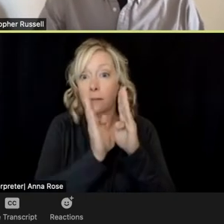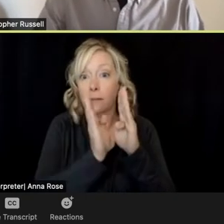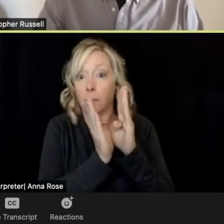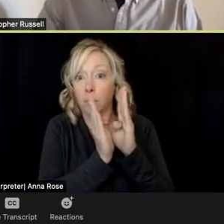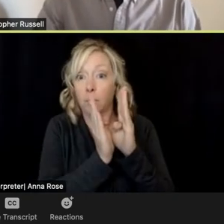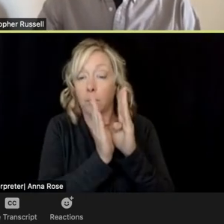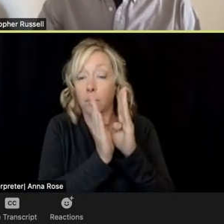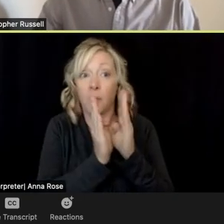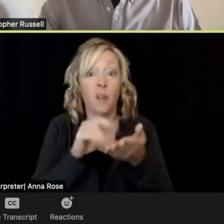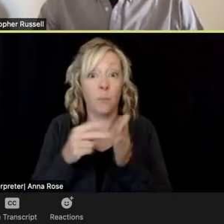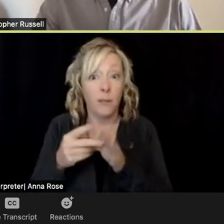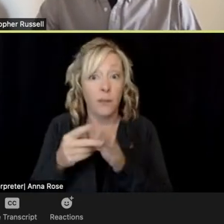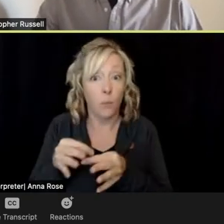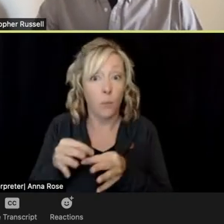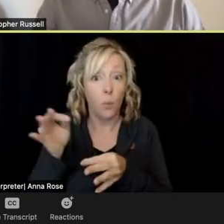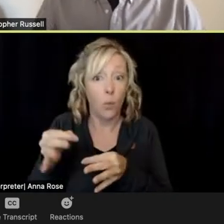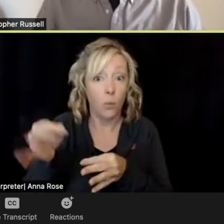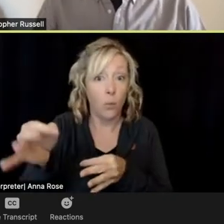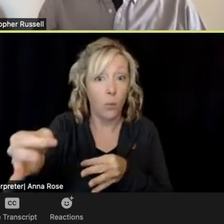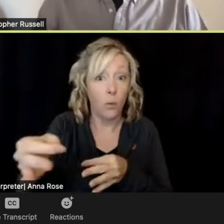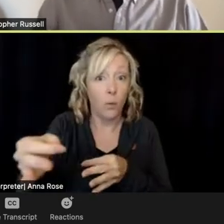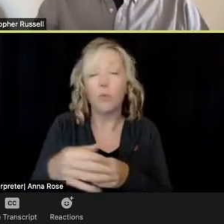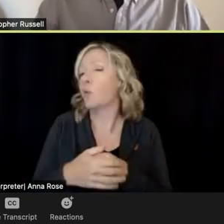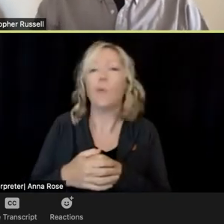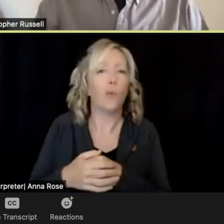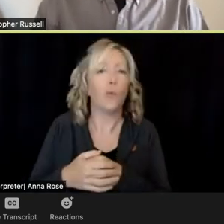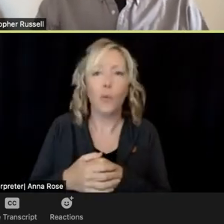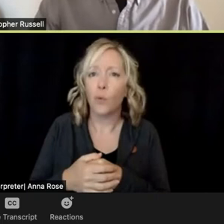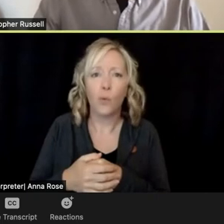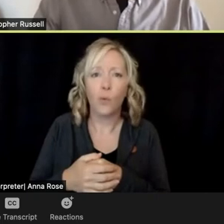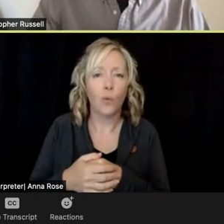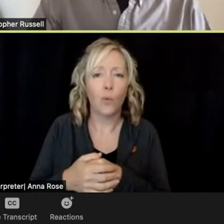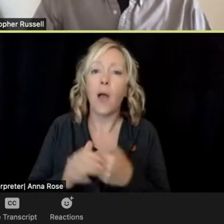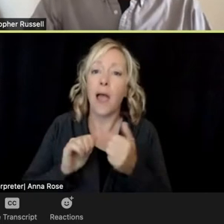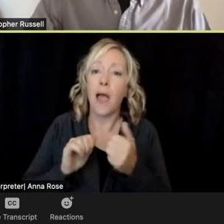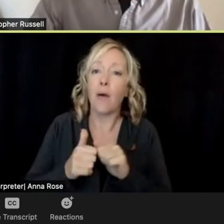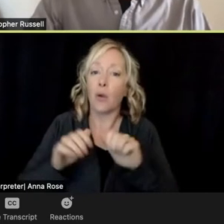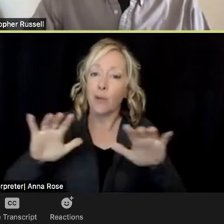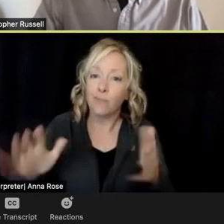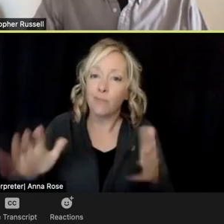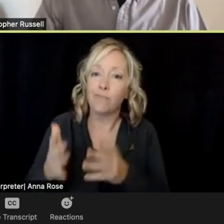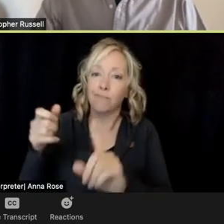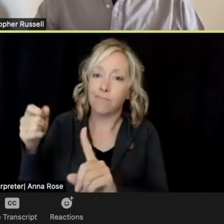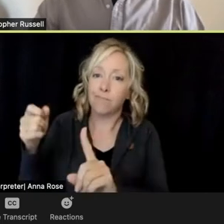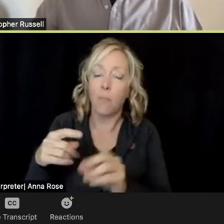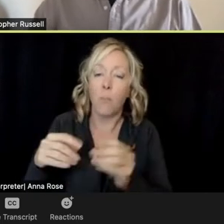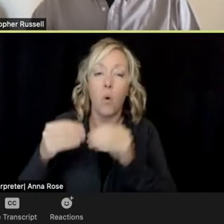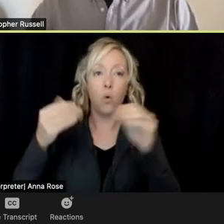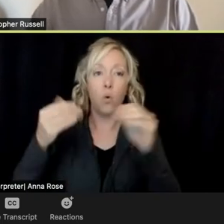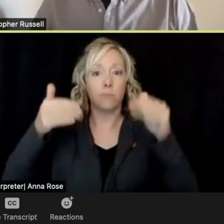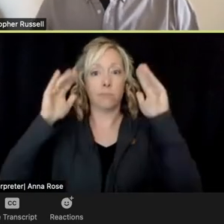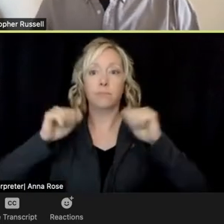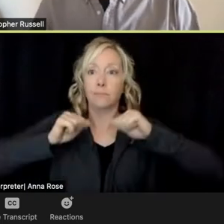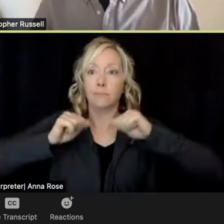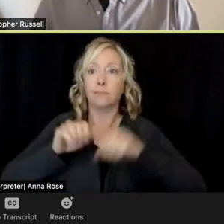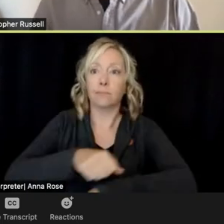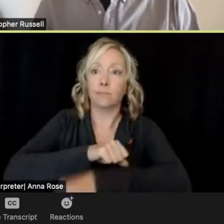to that question is no. How can we promote alertness when a child is not